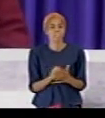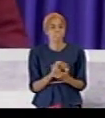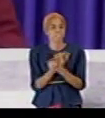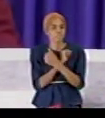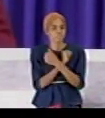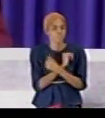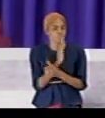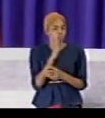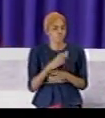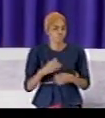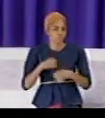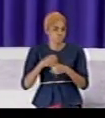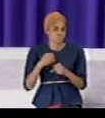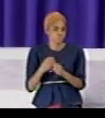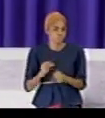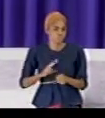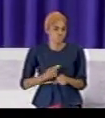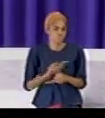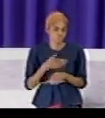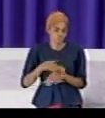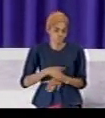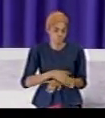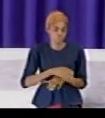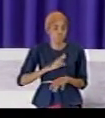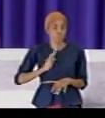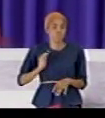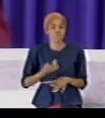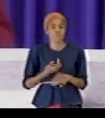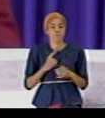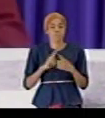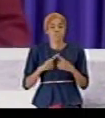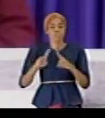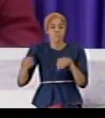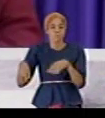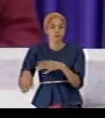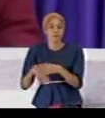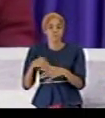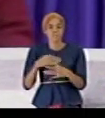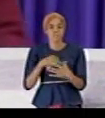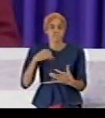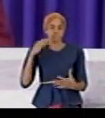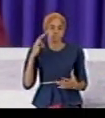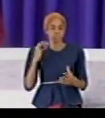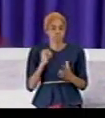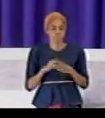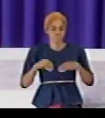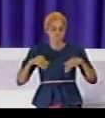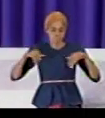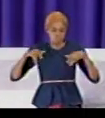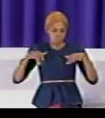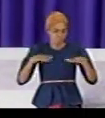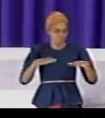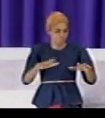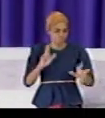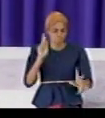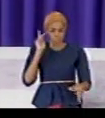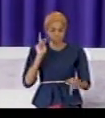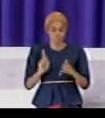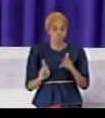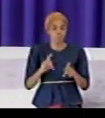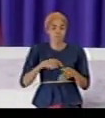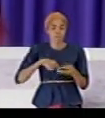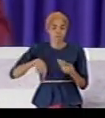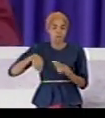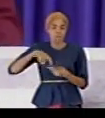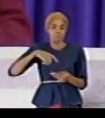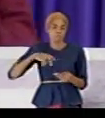thing. Reach out to the perishing religious multitudes around us.